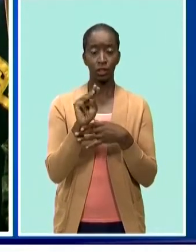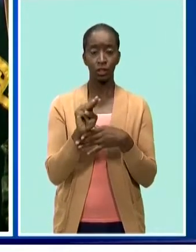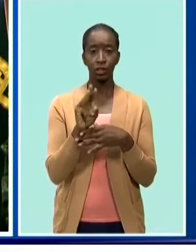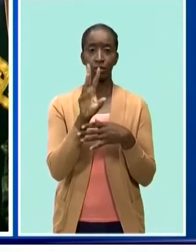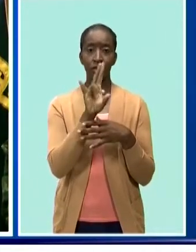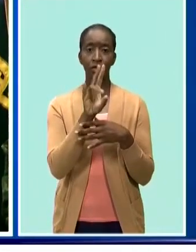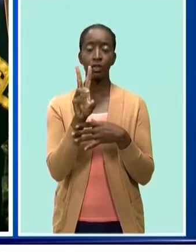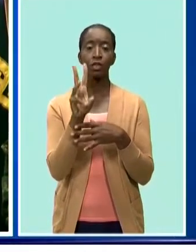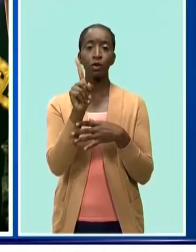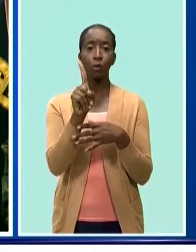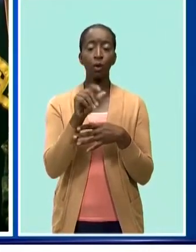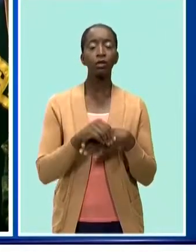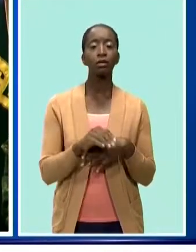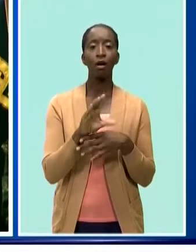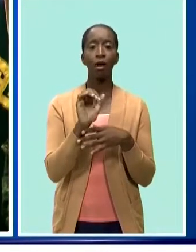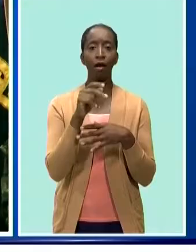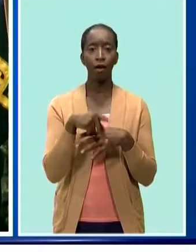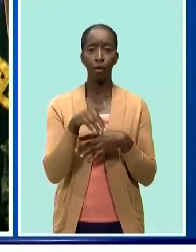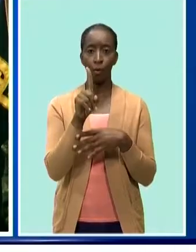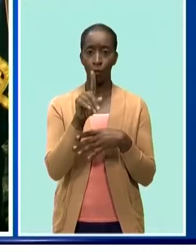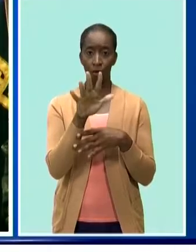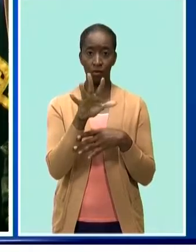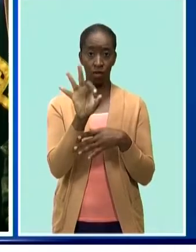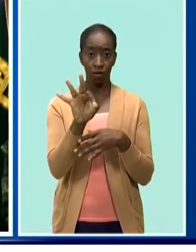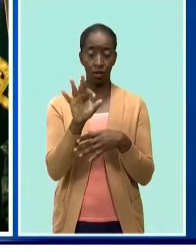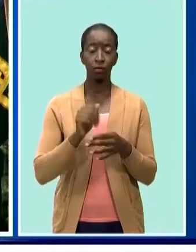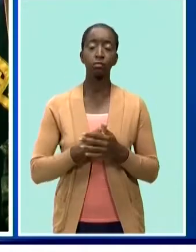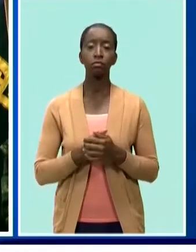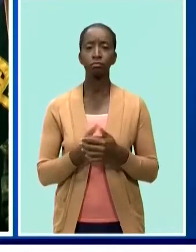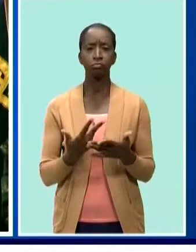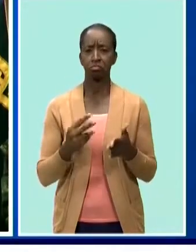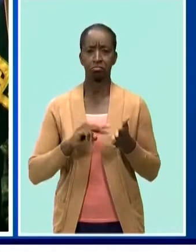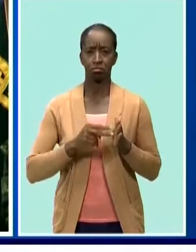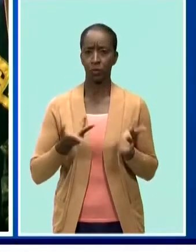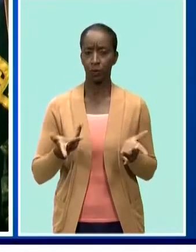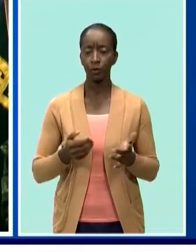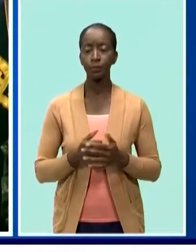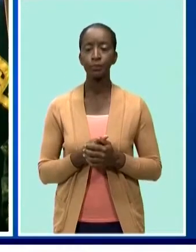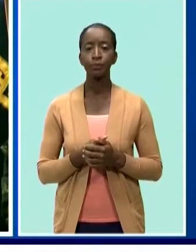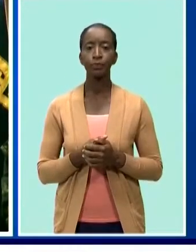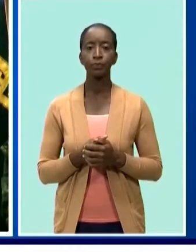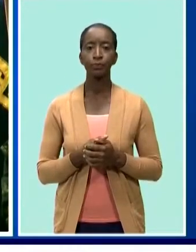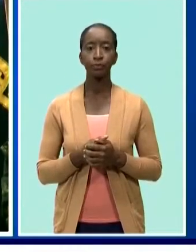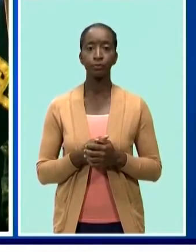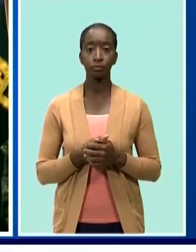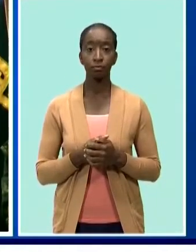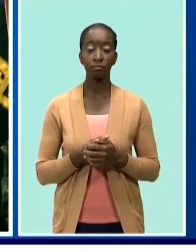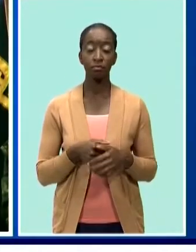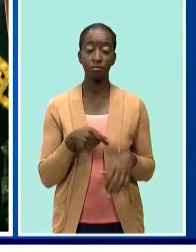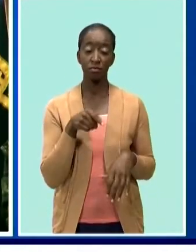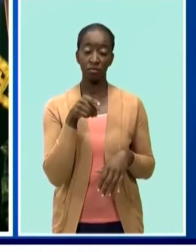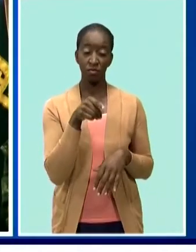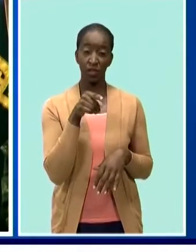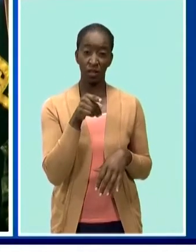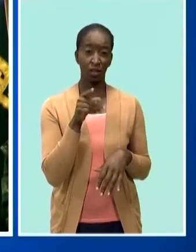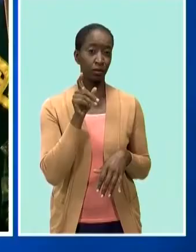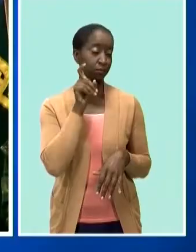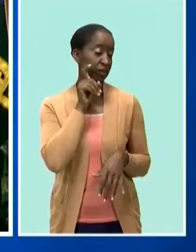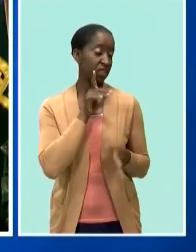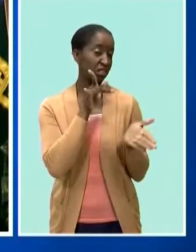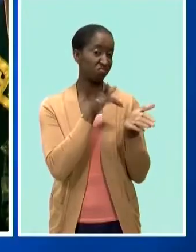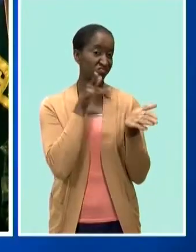Defense Act, Cap 159. And that is to say that this individual illicitly